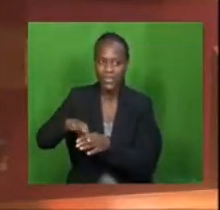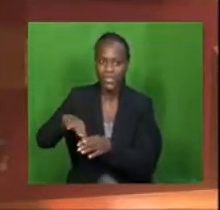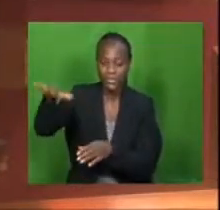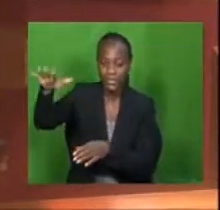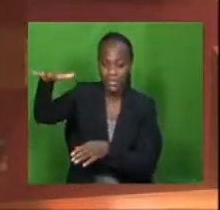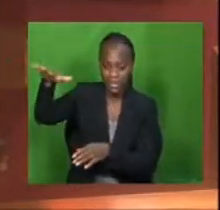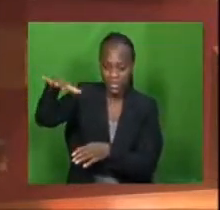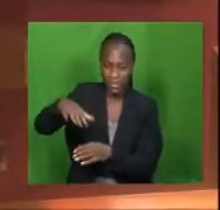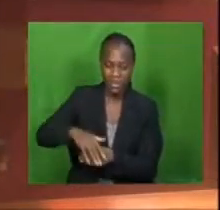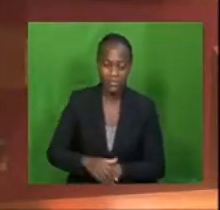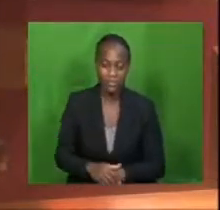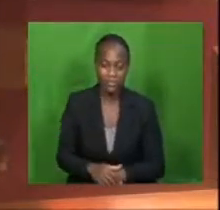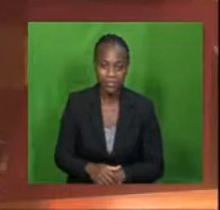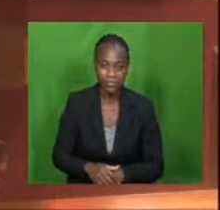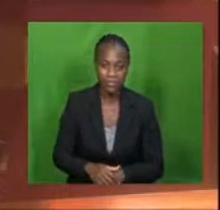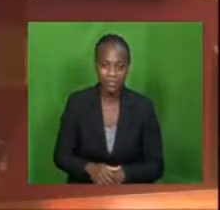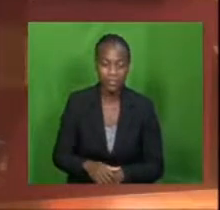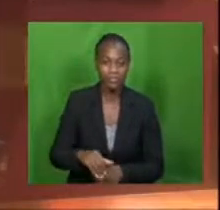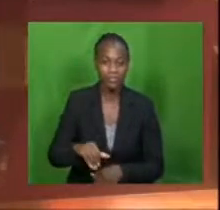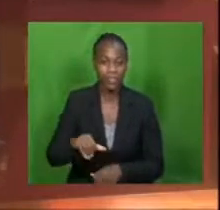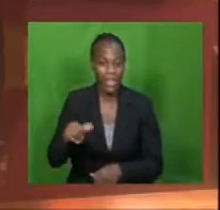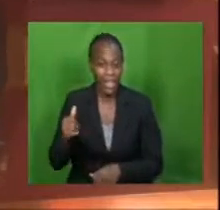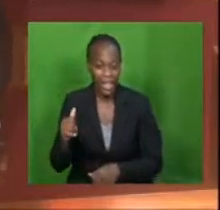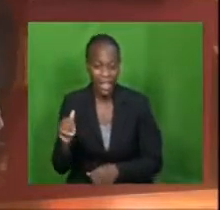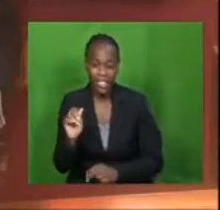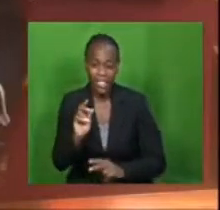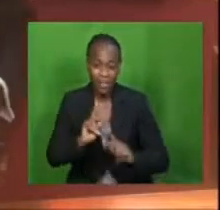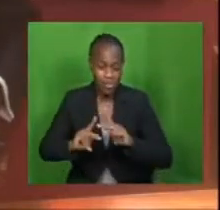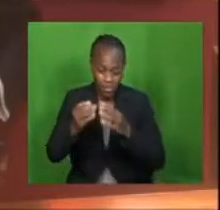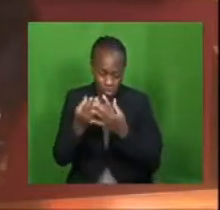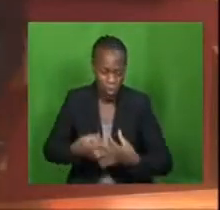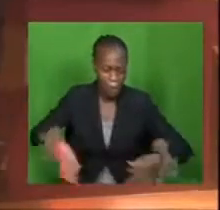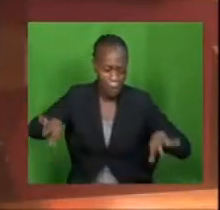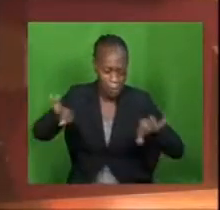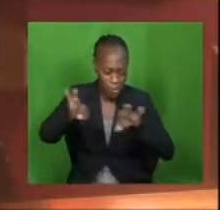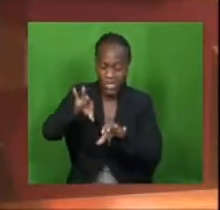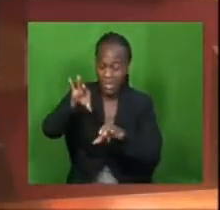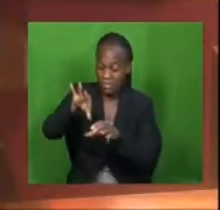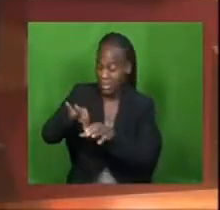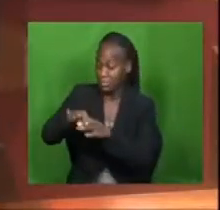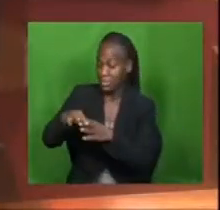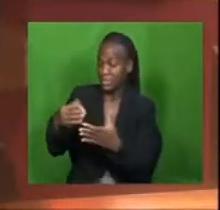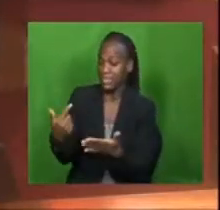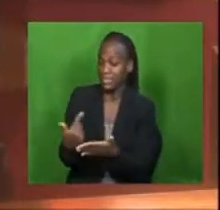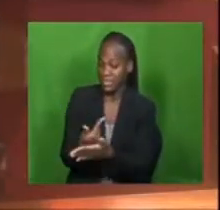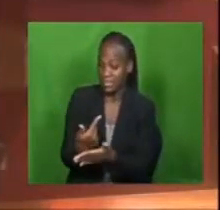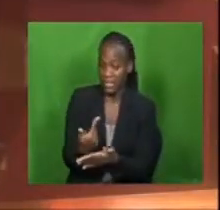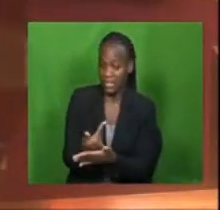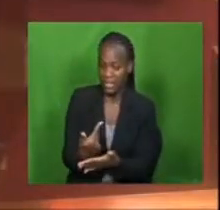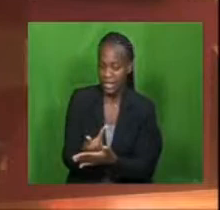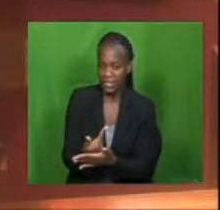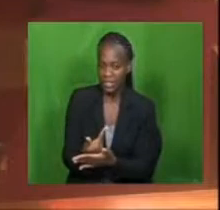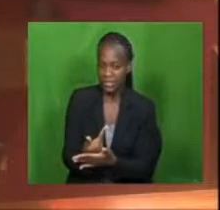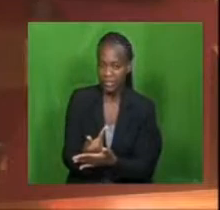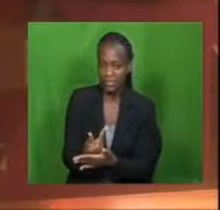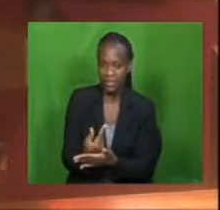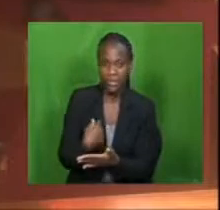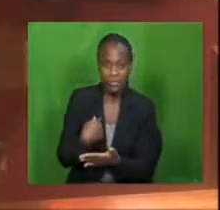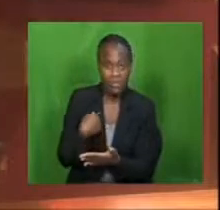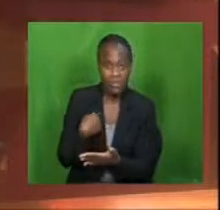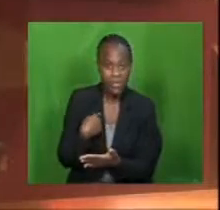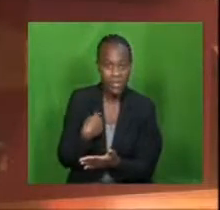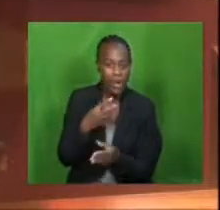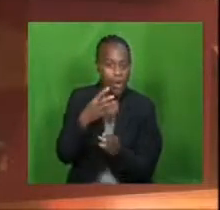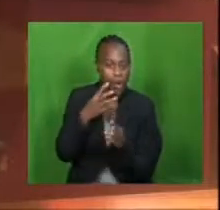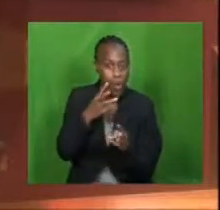other eminent clergy will also be planting across the country. Mr. Speaker, I will witness Mr. President planting at the